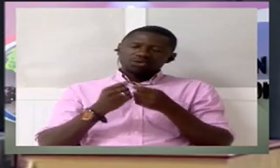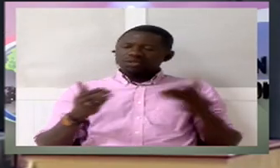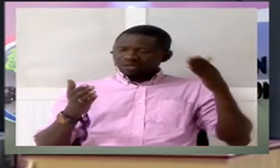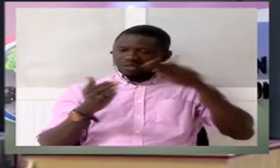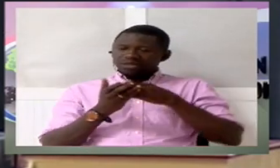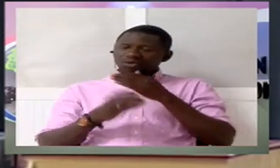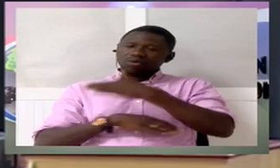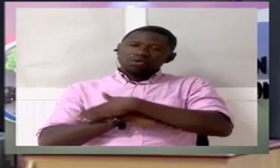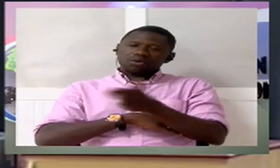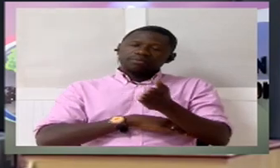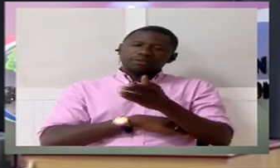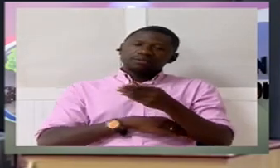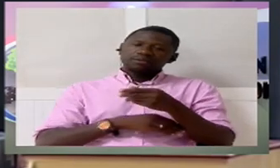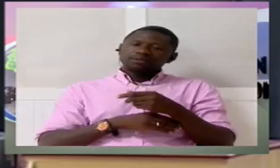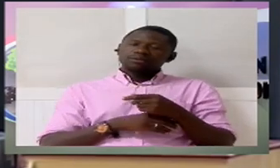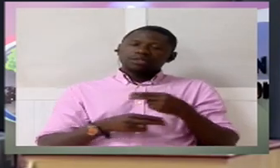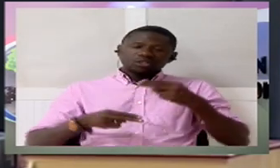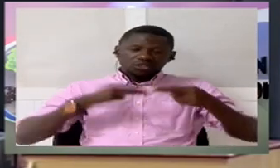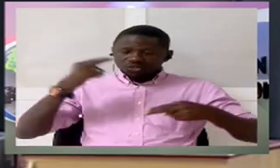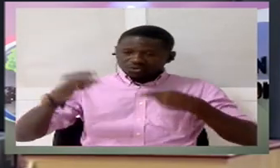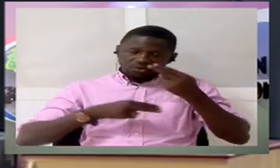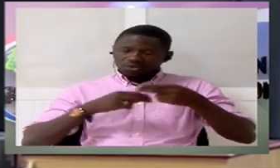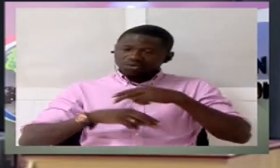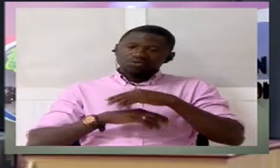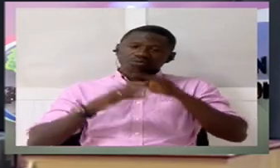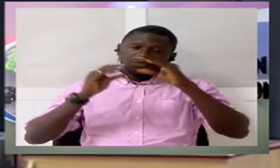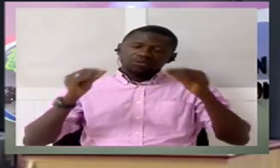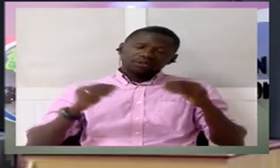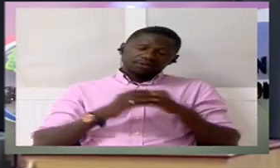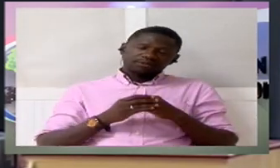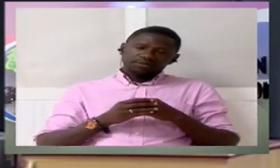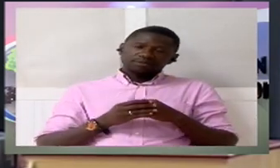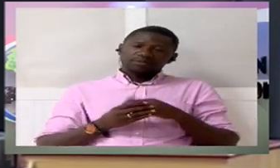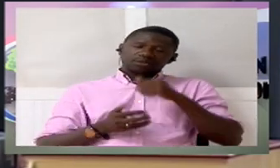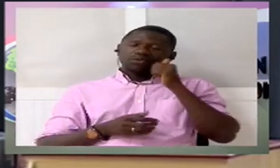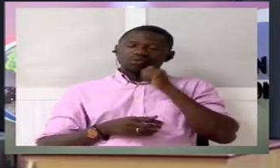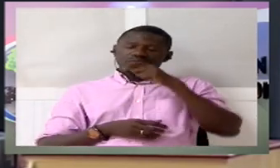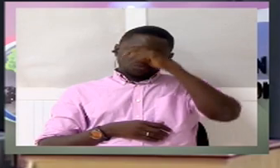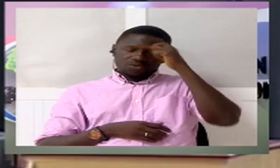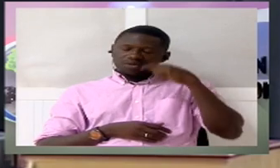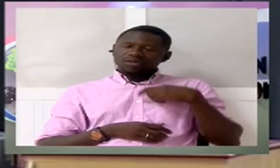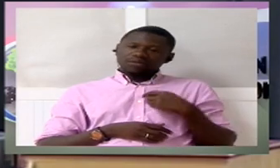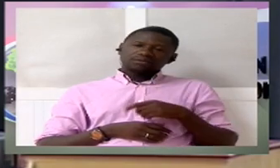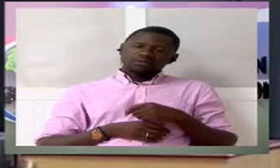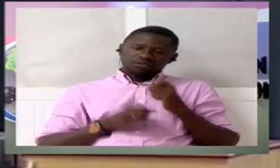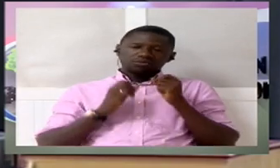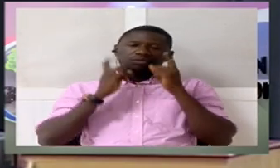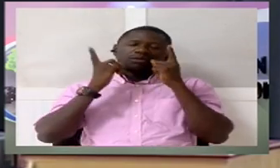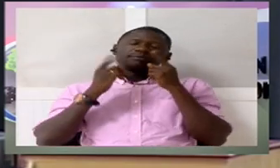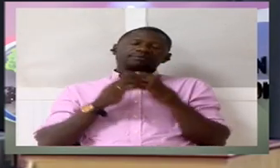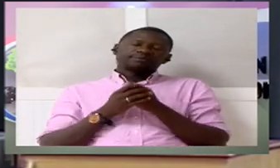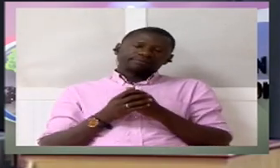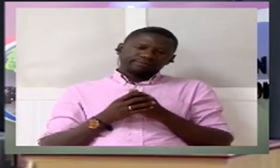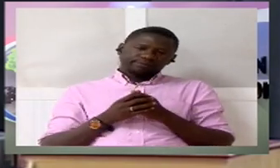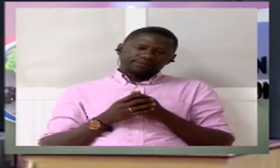business until later I opened up a restaurant. I used to work. And that is how I used to sustain